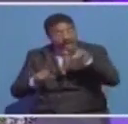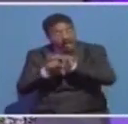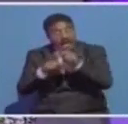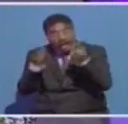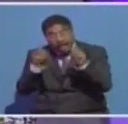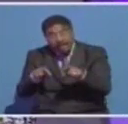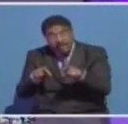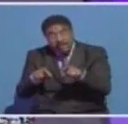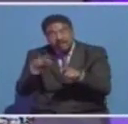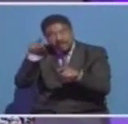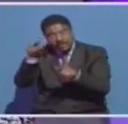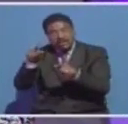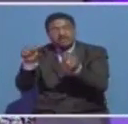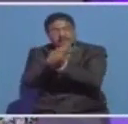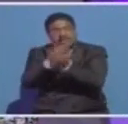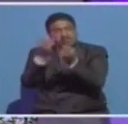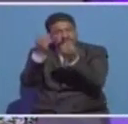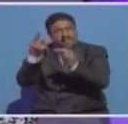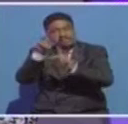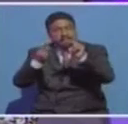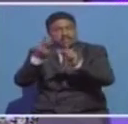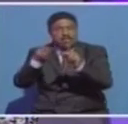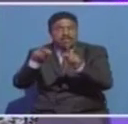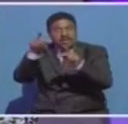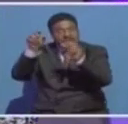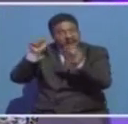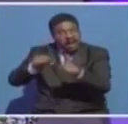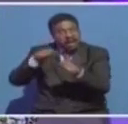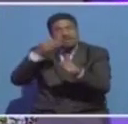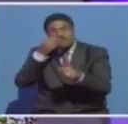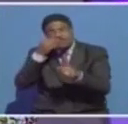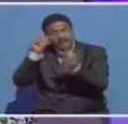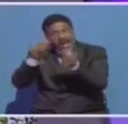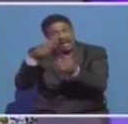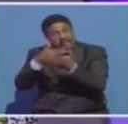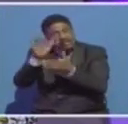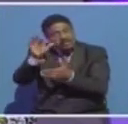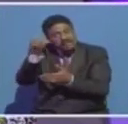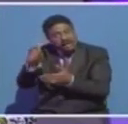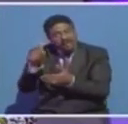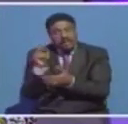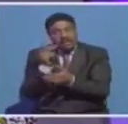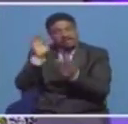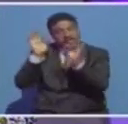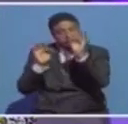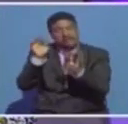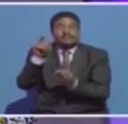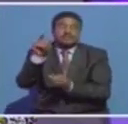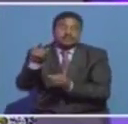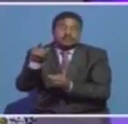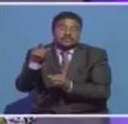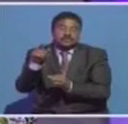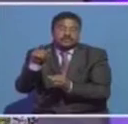it affects so many households, whether they're able-bodied or not. And one of the interventions is